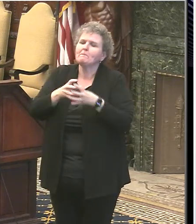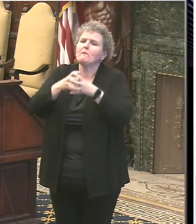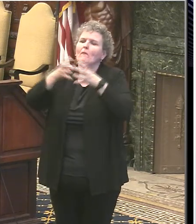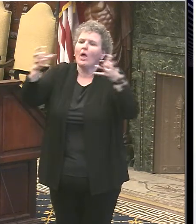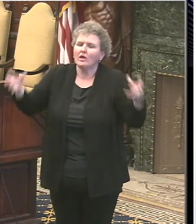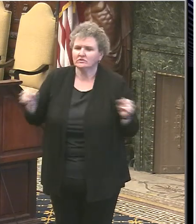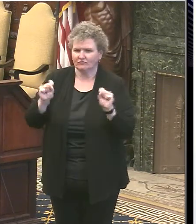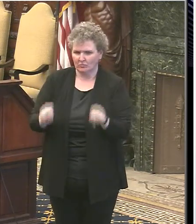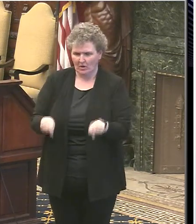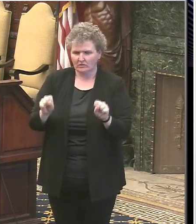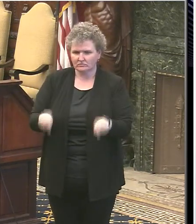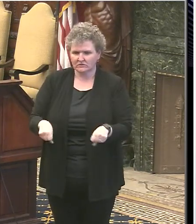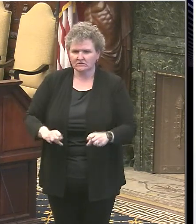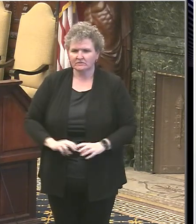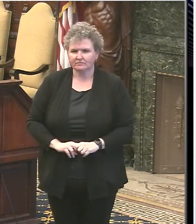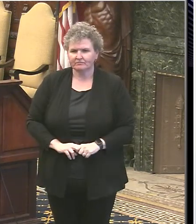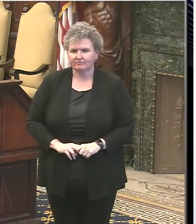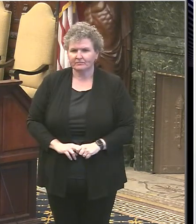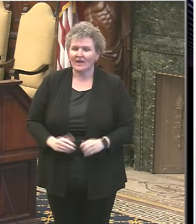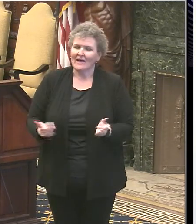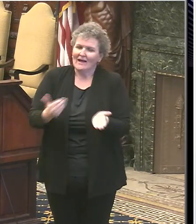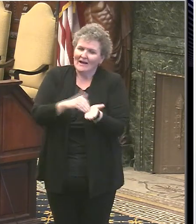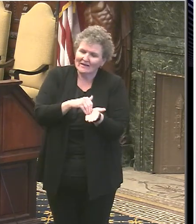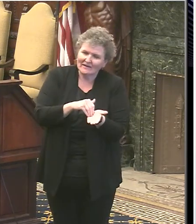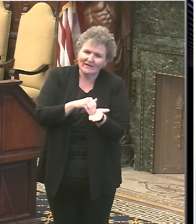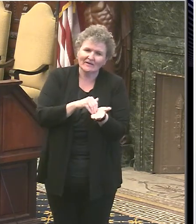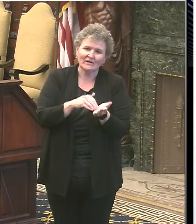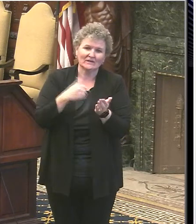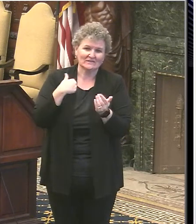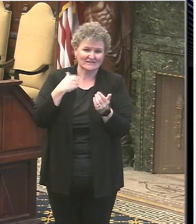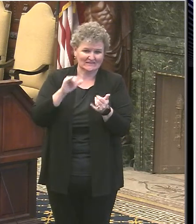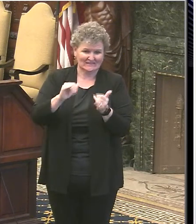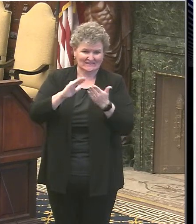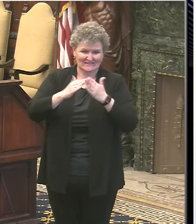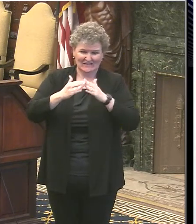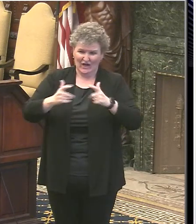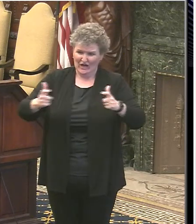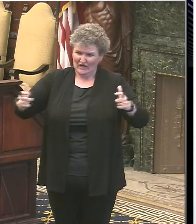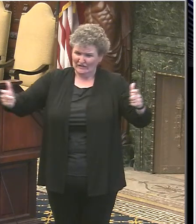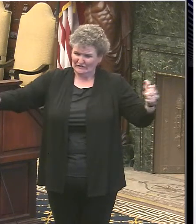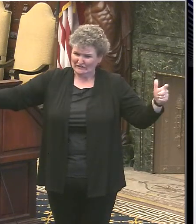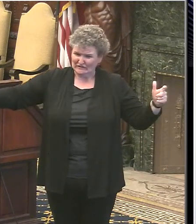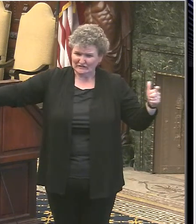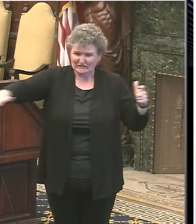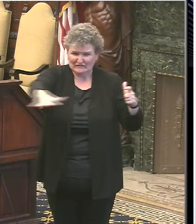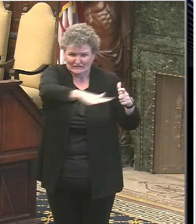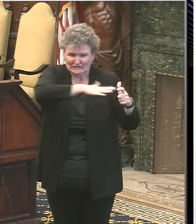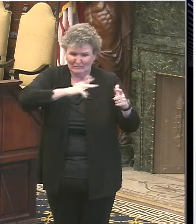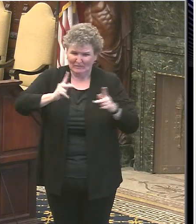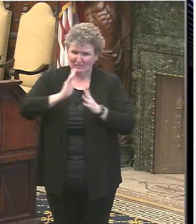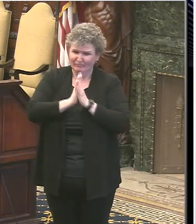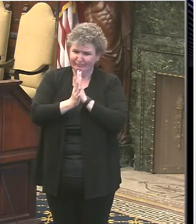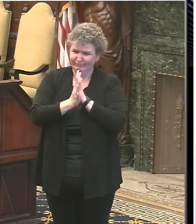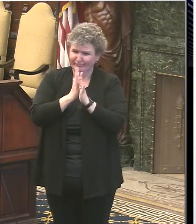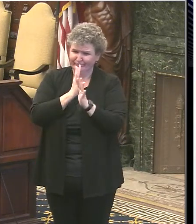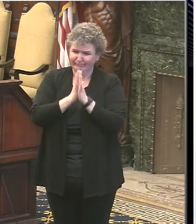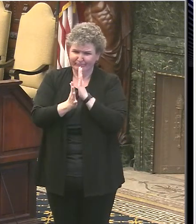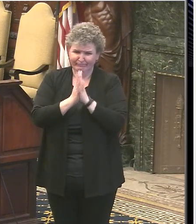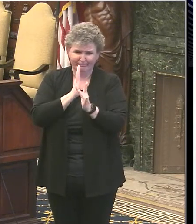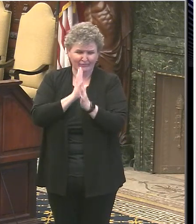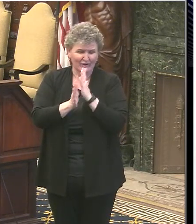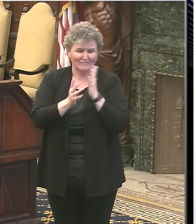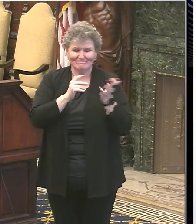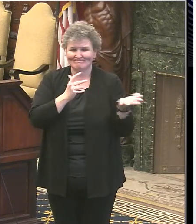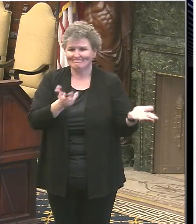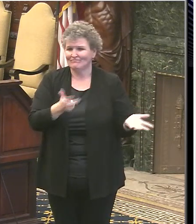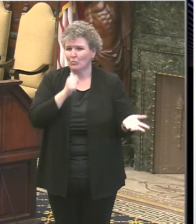But for this, given the large city is still a relatively small gathering, we didn't think that it would make sense to cancel it because it was